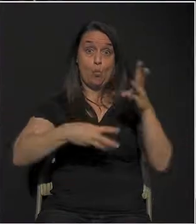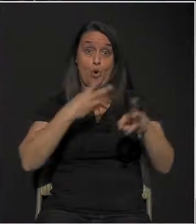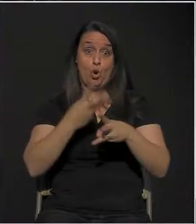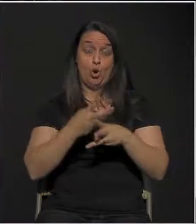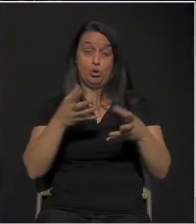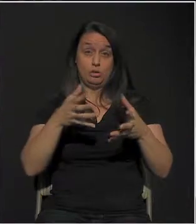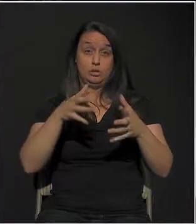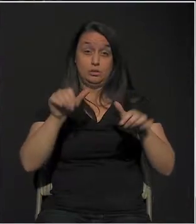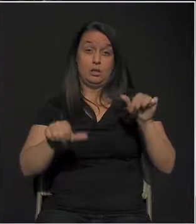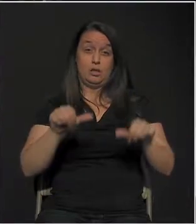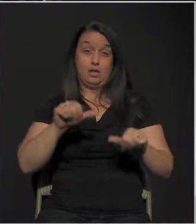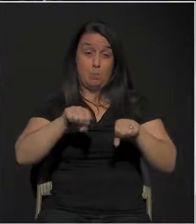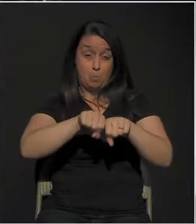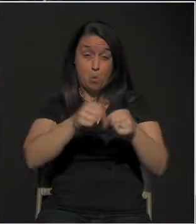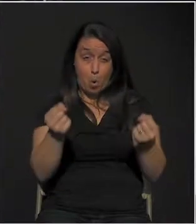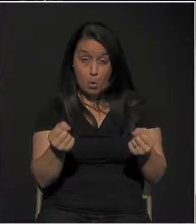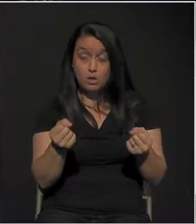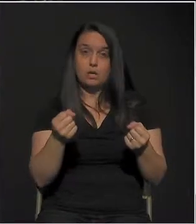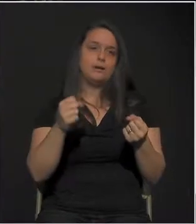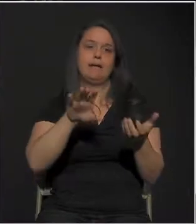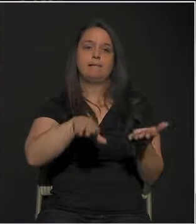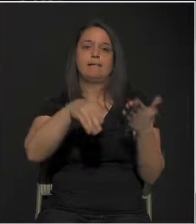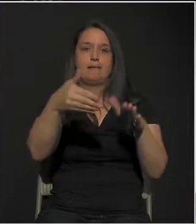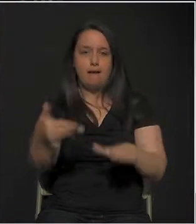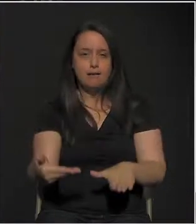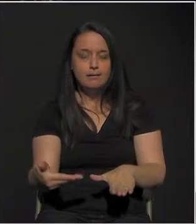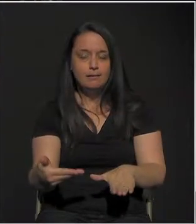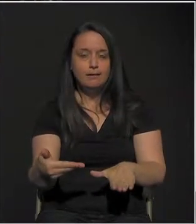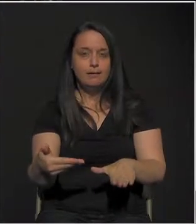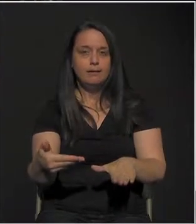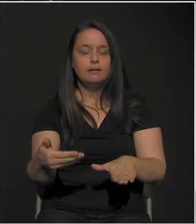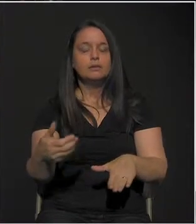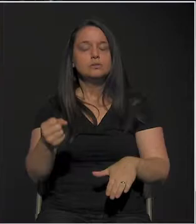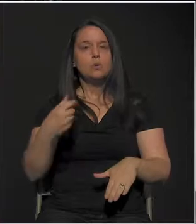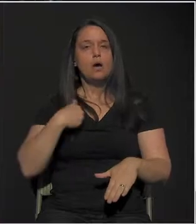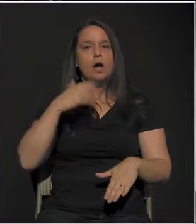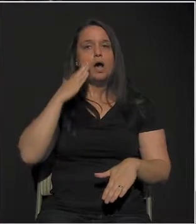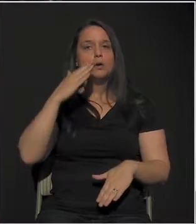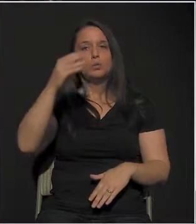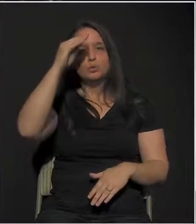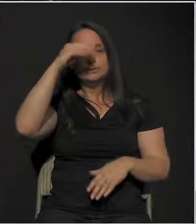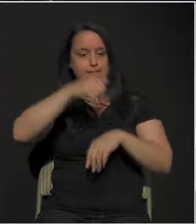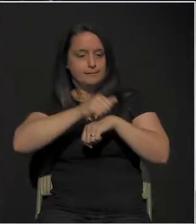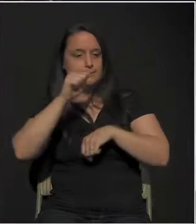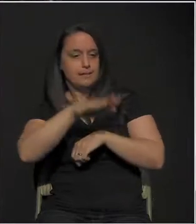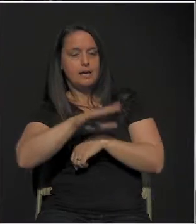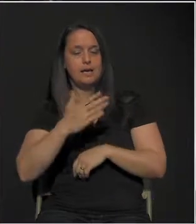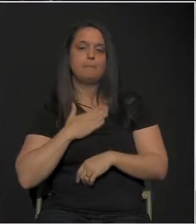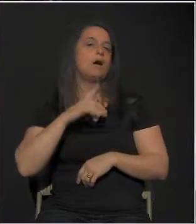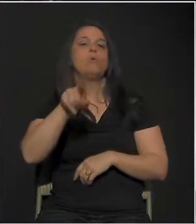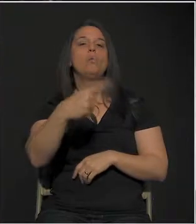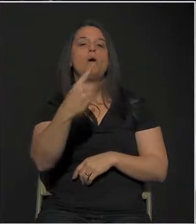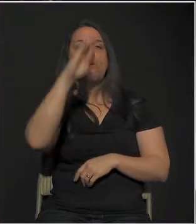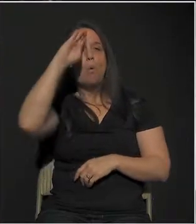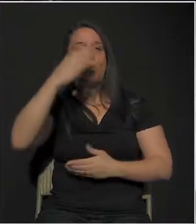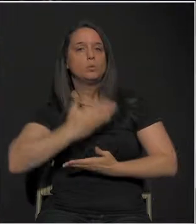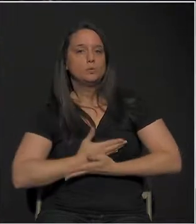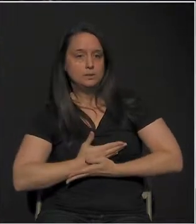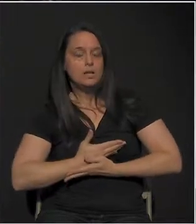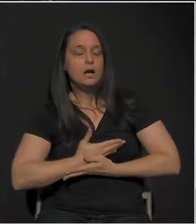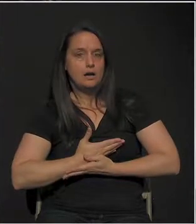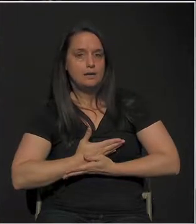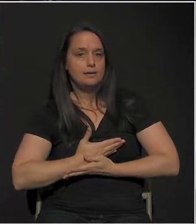lost and broken and dying, and so I will send my one and only Son to die for that world